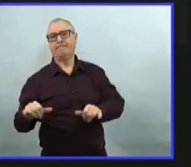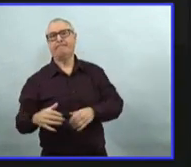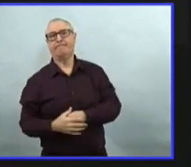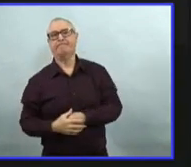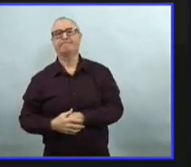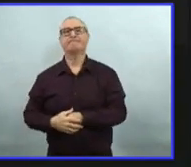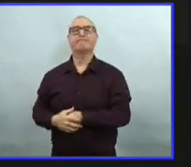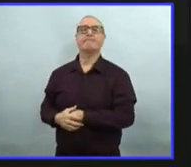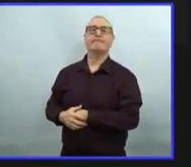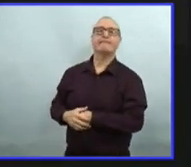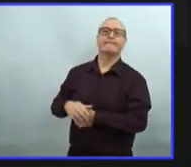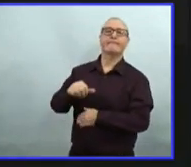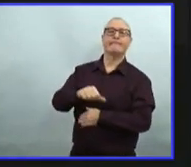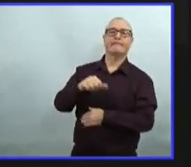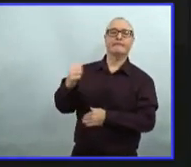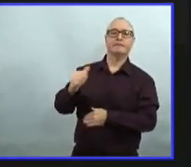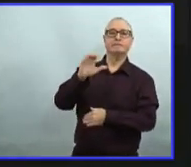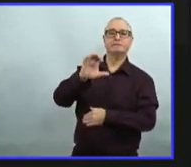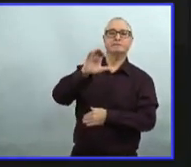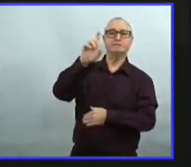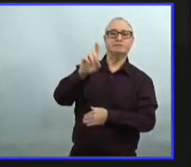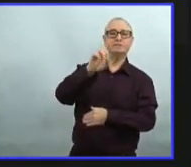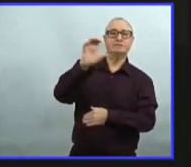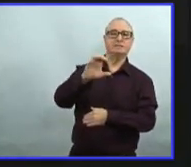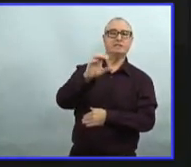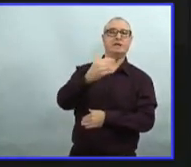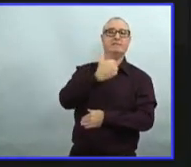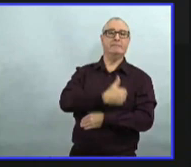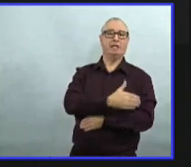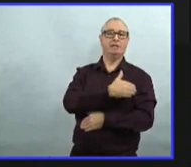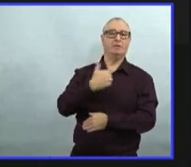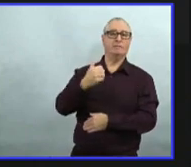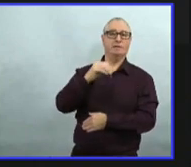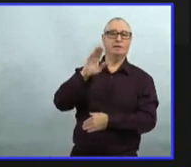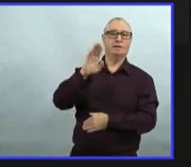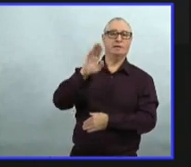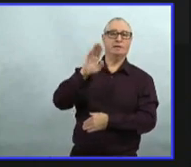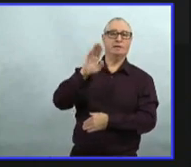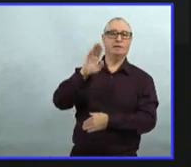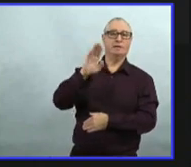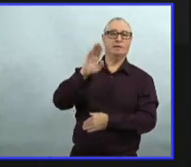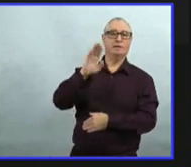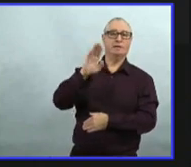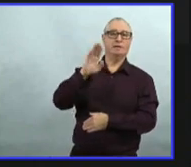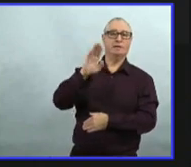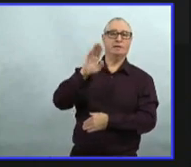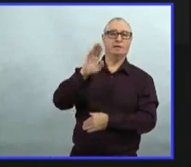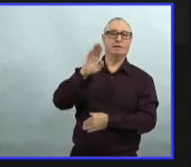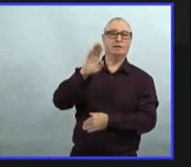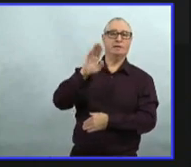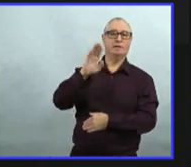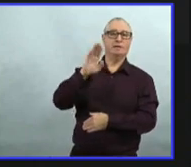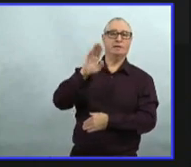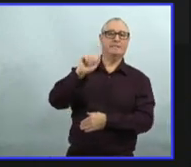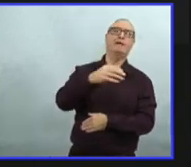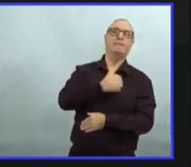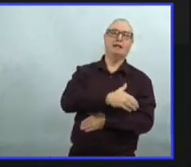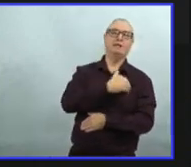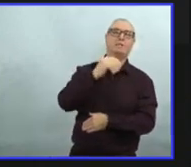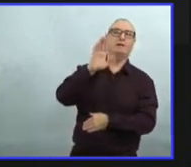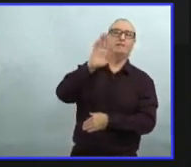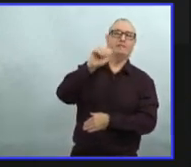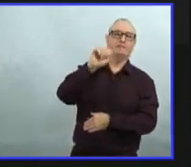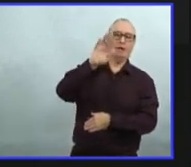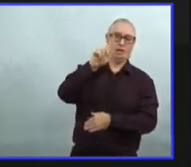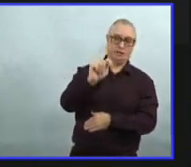From CBC Manitoba, Bart. Hi, Dr. Roussin. You have people, freezing in line